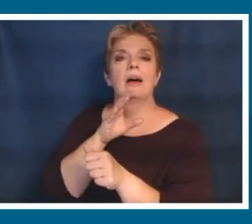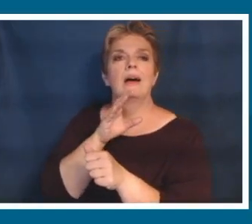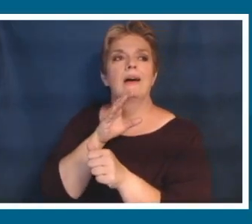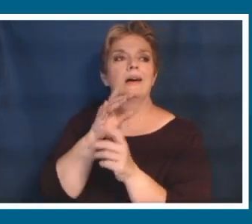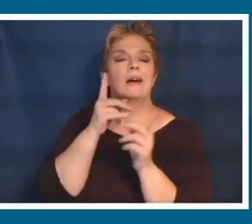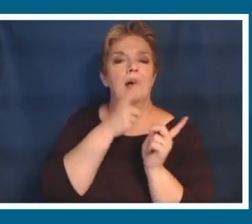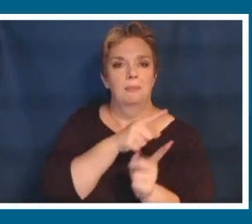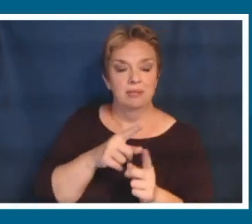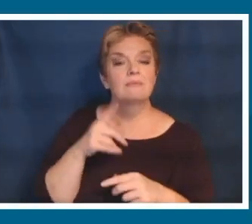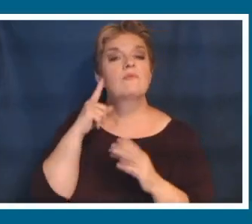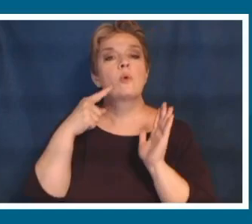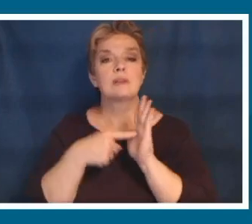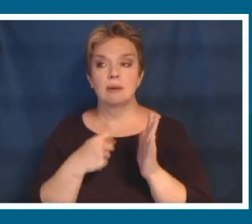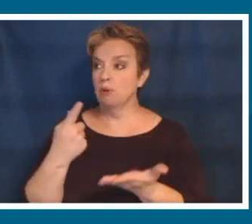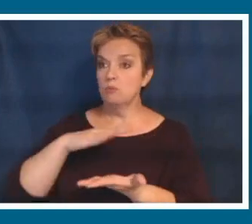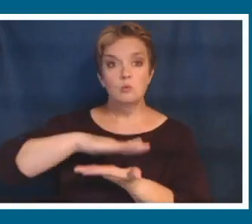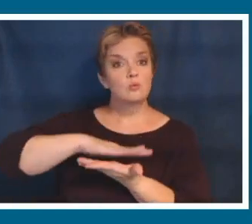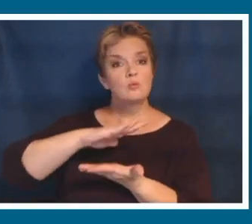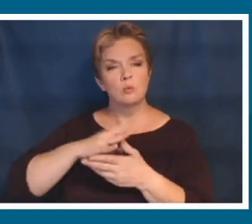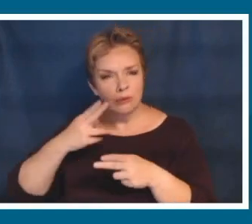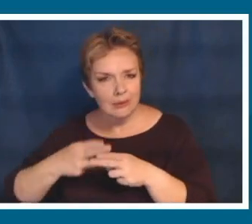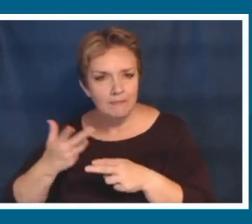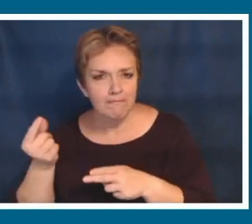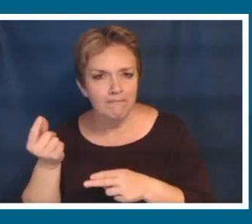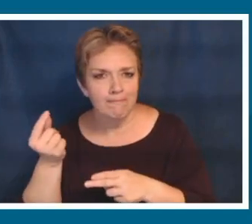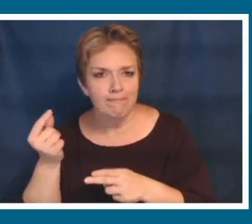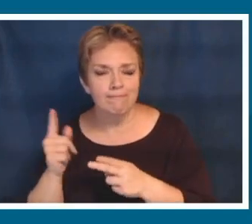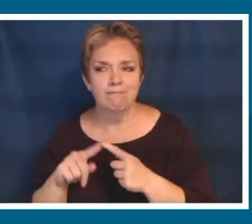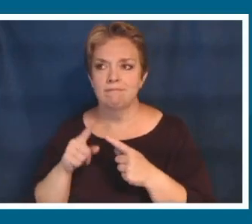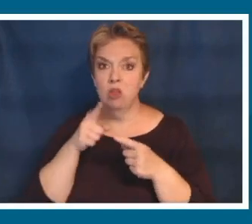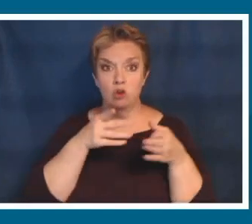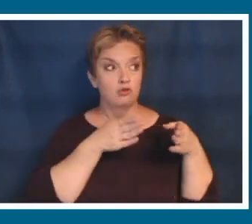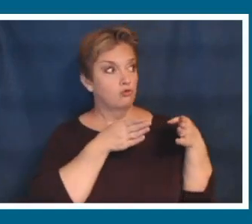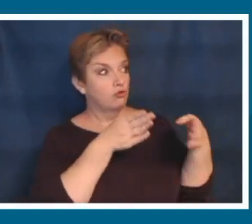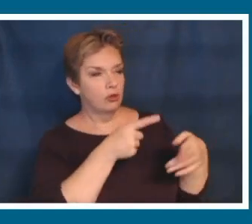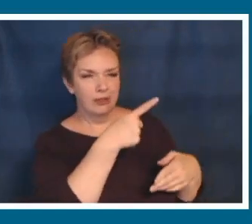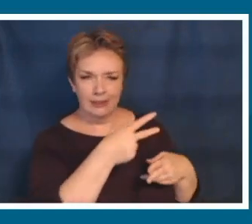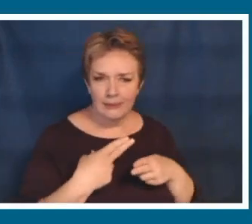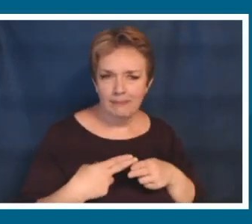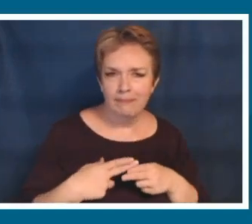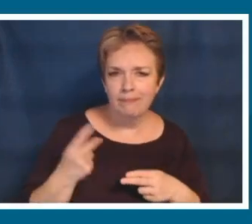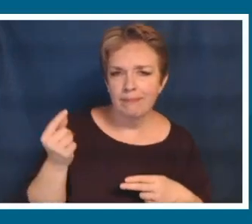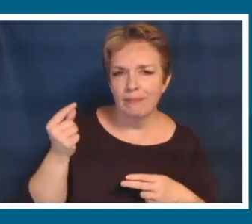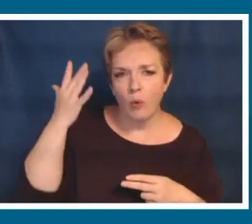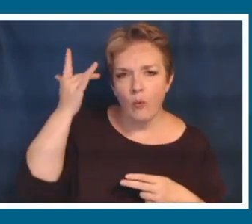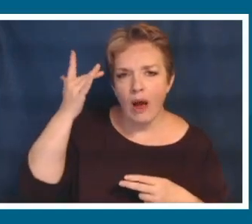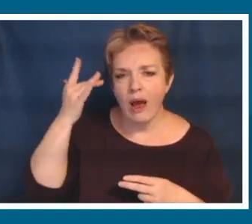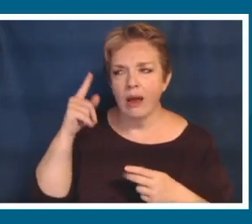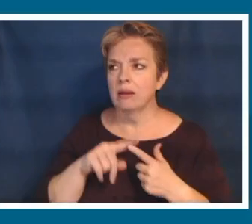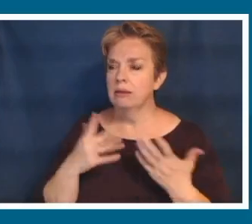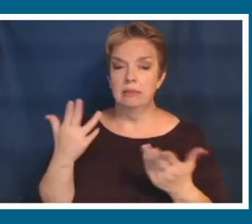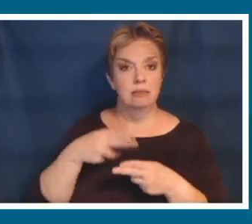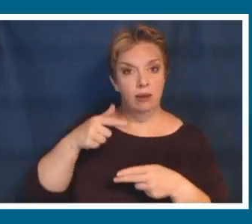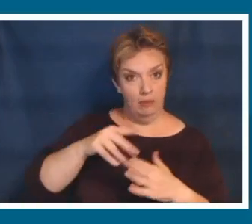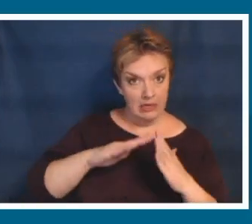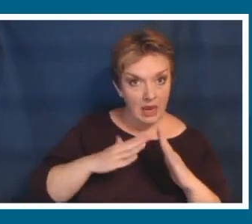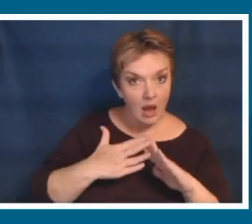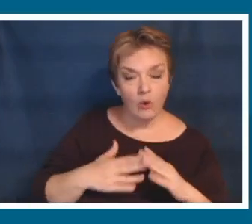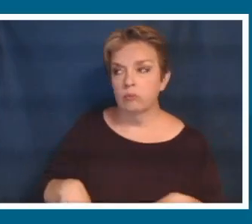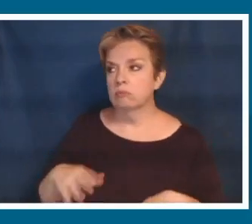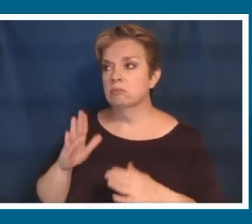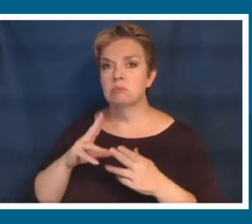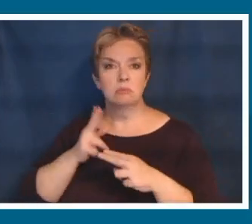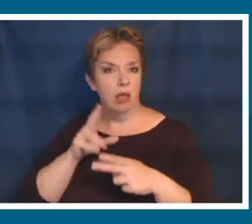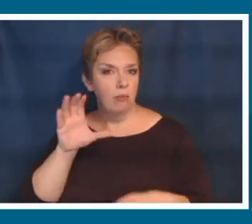the county? Or are there memorials or monuments in the town? Are there